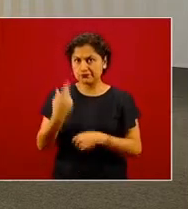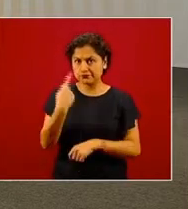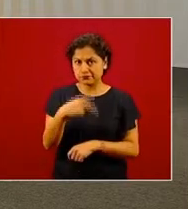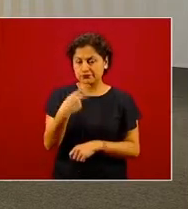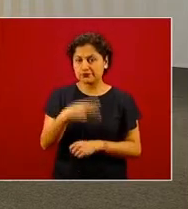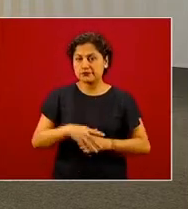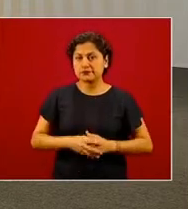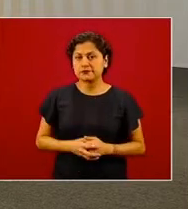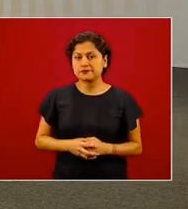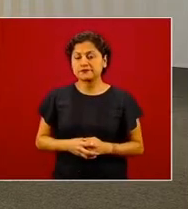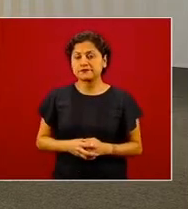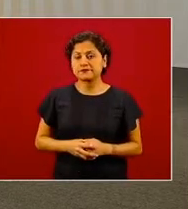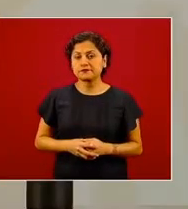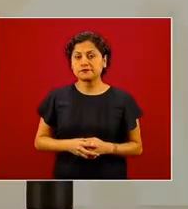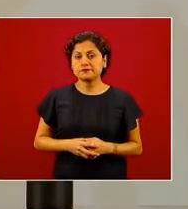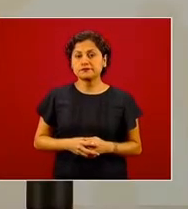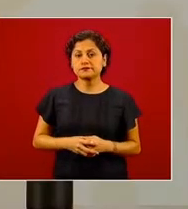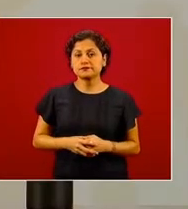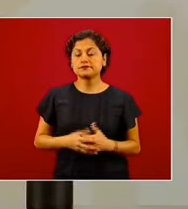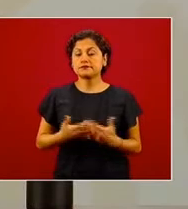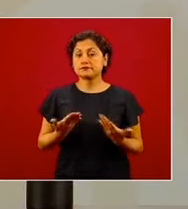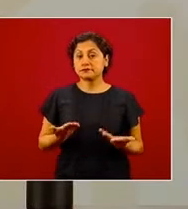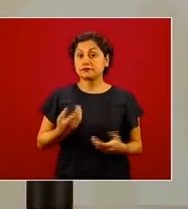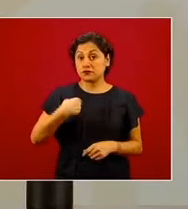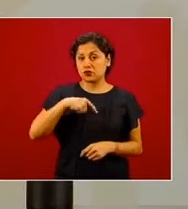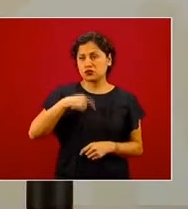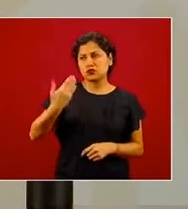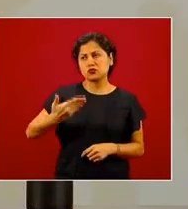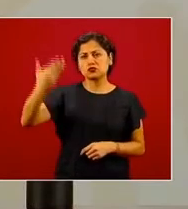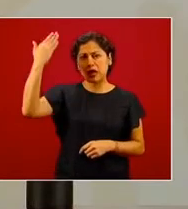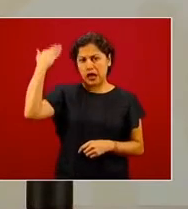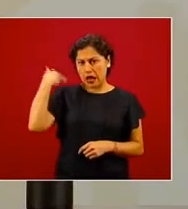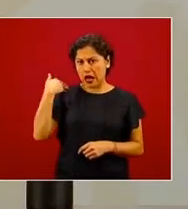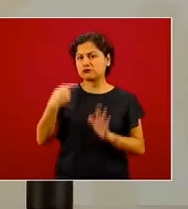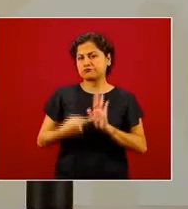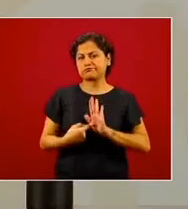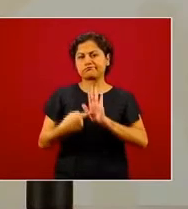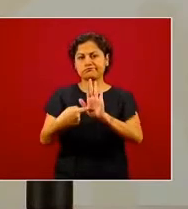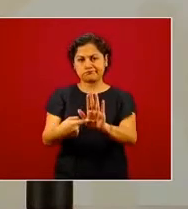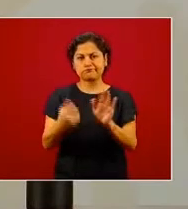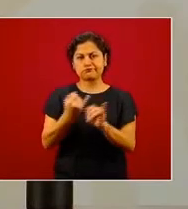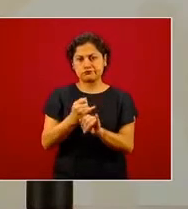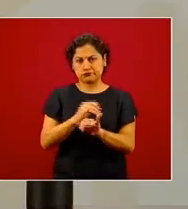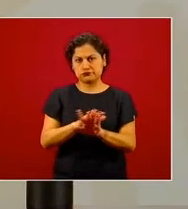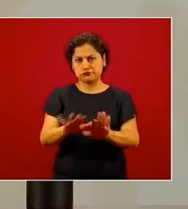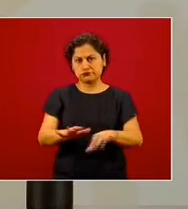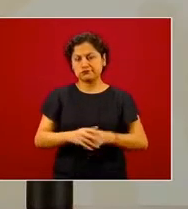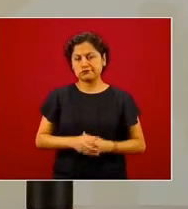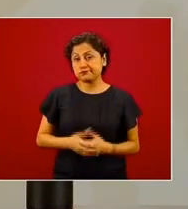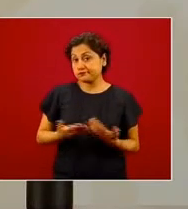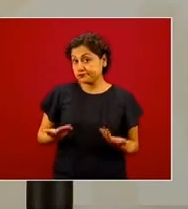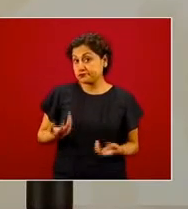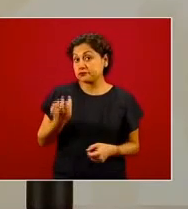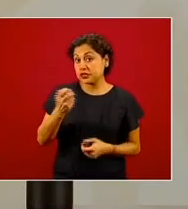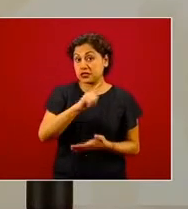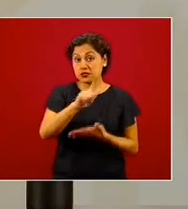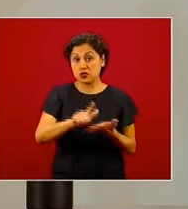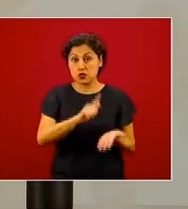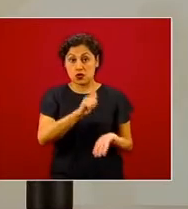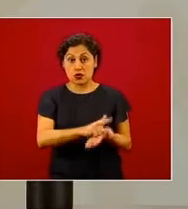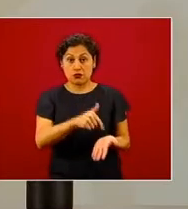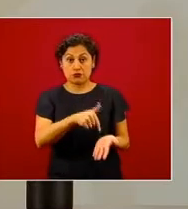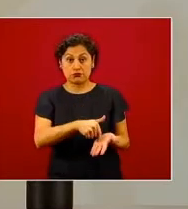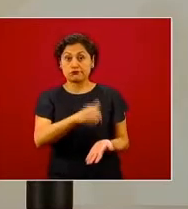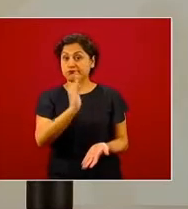of hiring system. As we mentioned before, and I'll repeat it, it's against